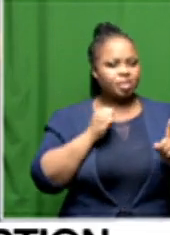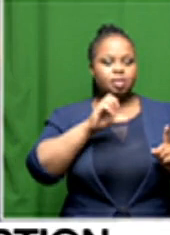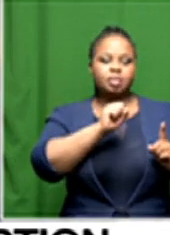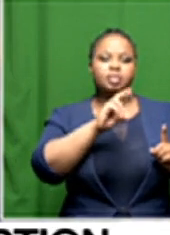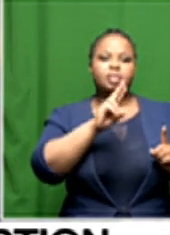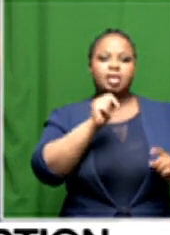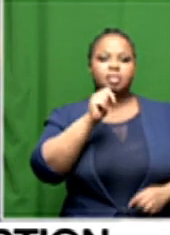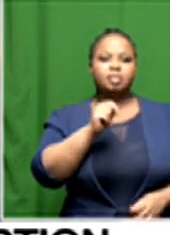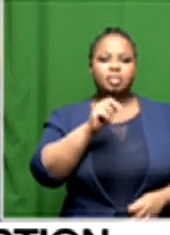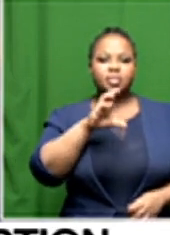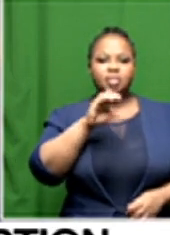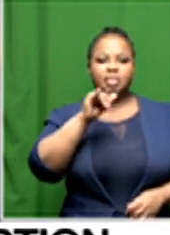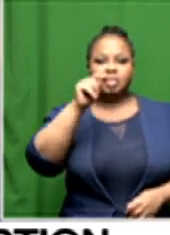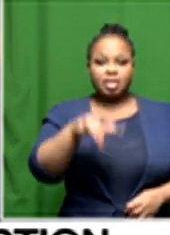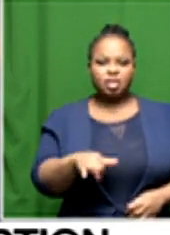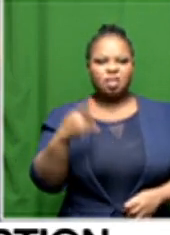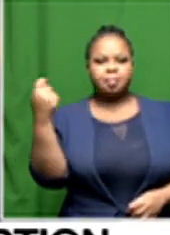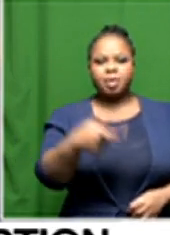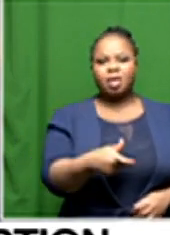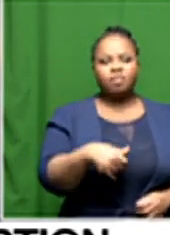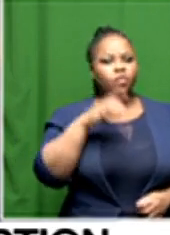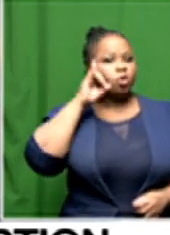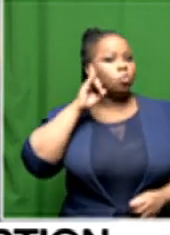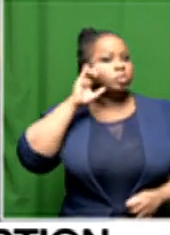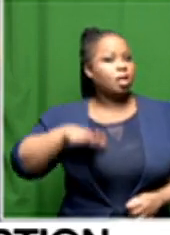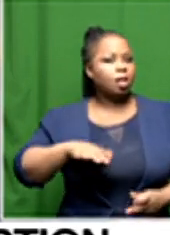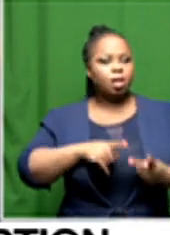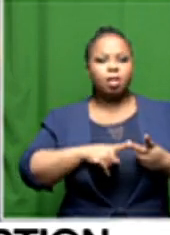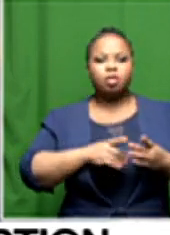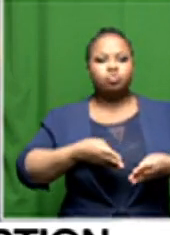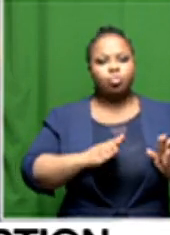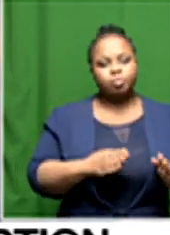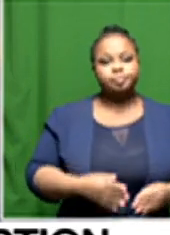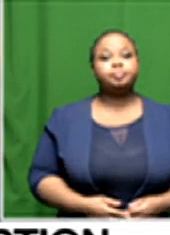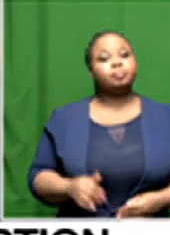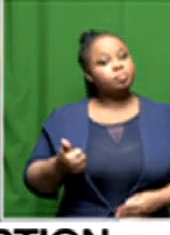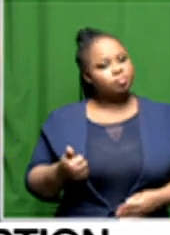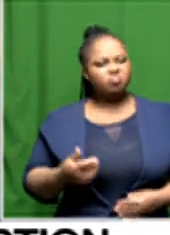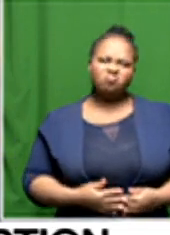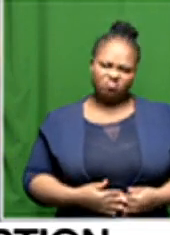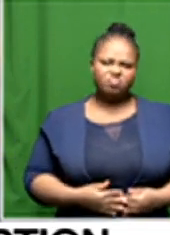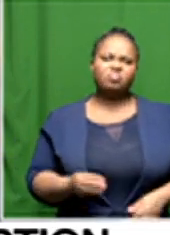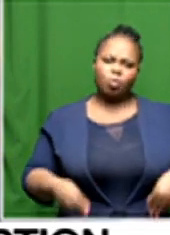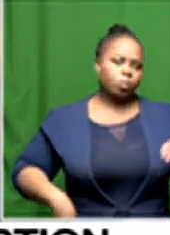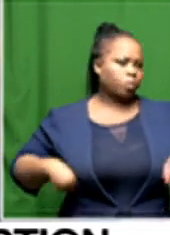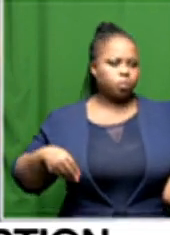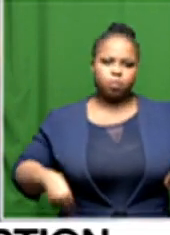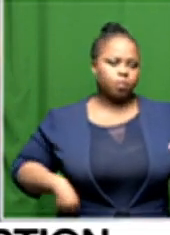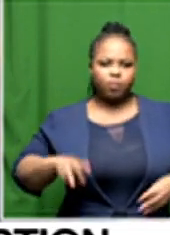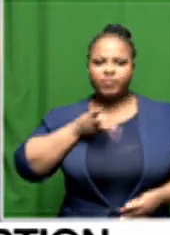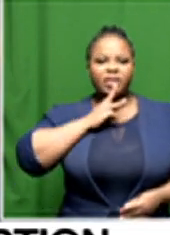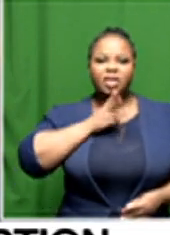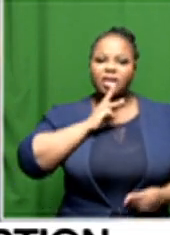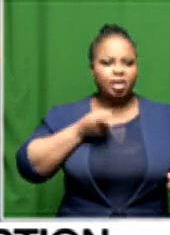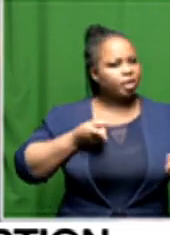directly paid for the roads and some of the hotel, which then it was an immensely corrupt thing. It wasn't